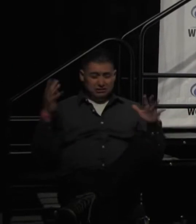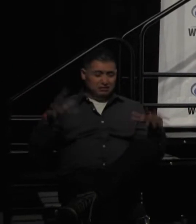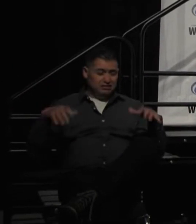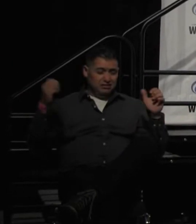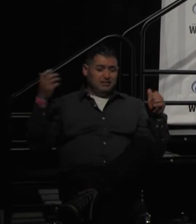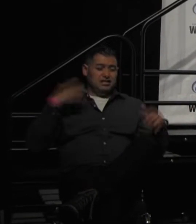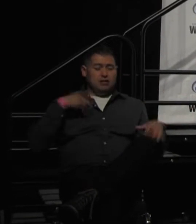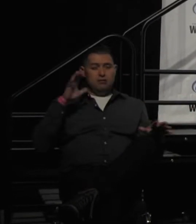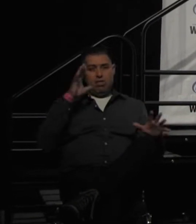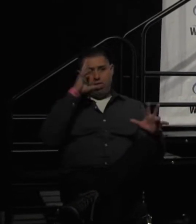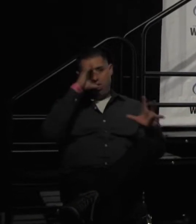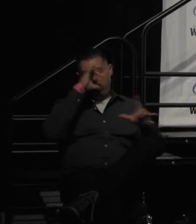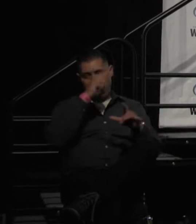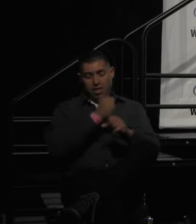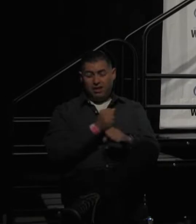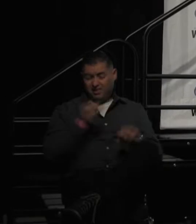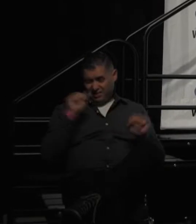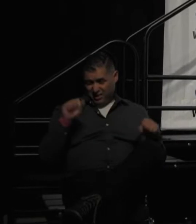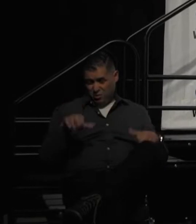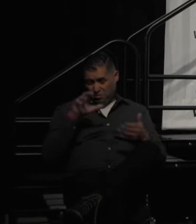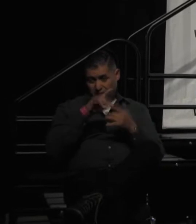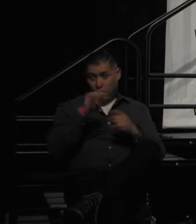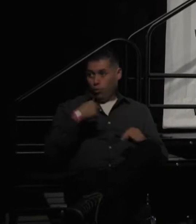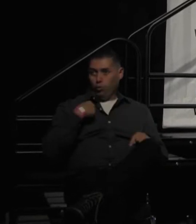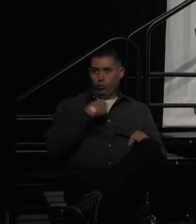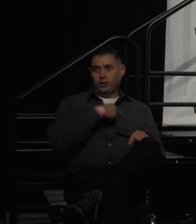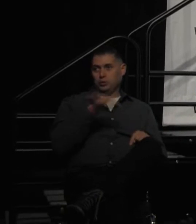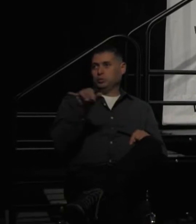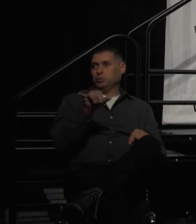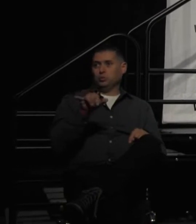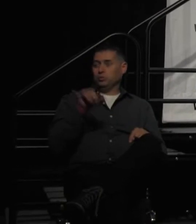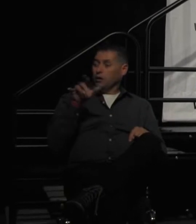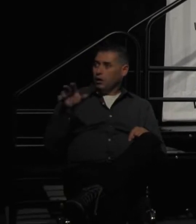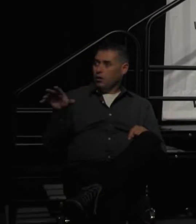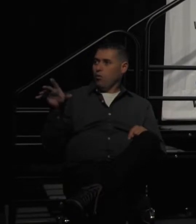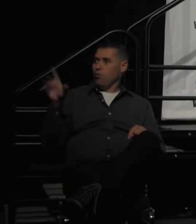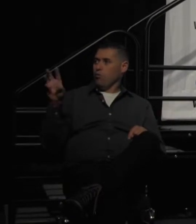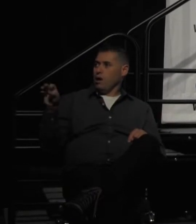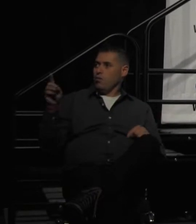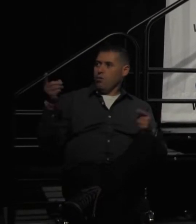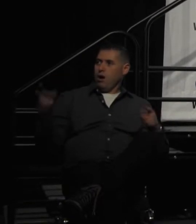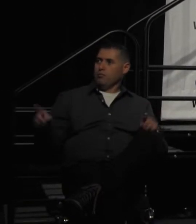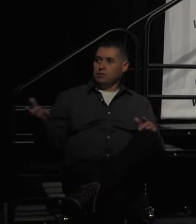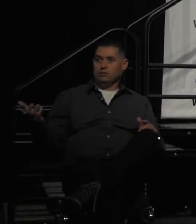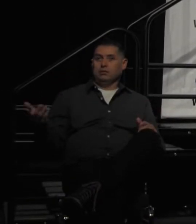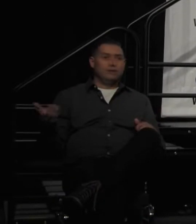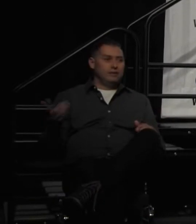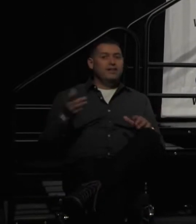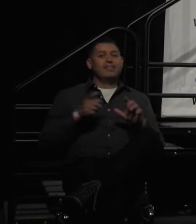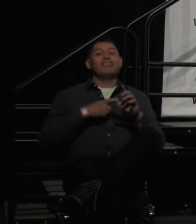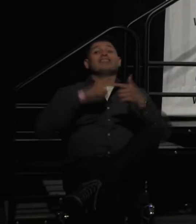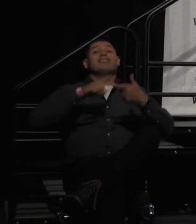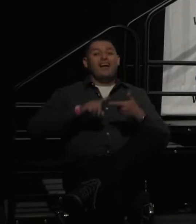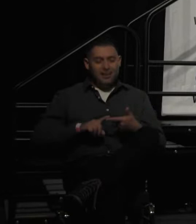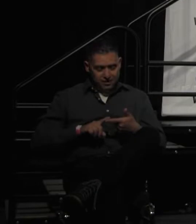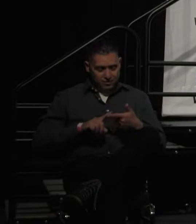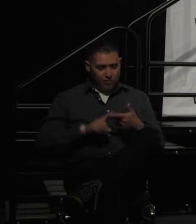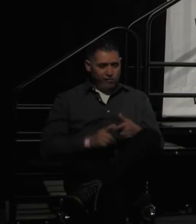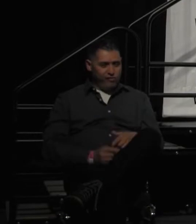was mesmerized, if you can believe it. I mean, we were. We couldn't believe what we had just done. And then